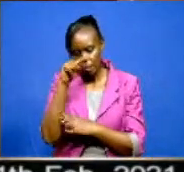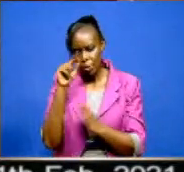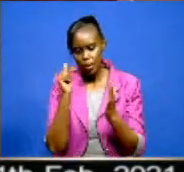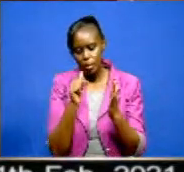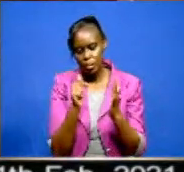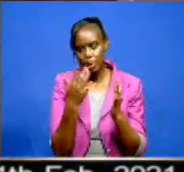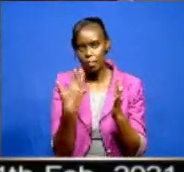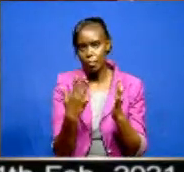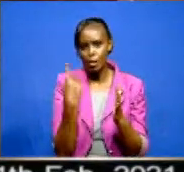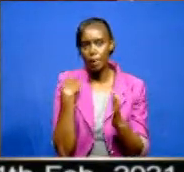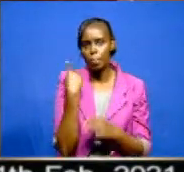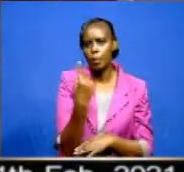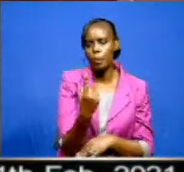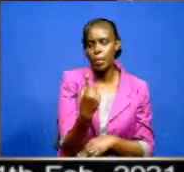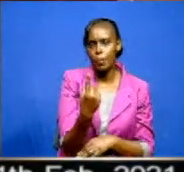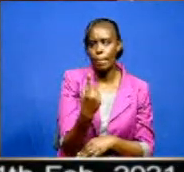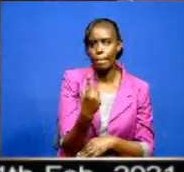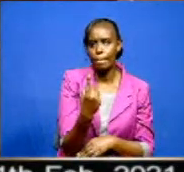1 of